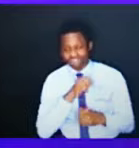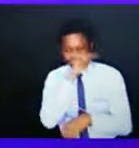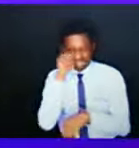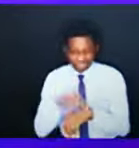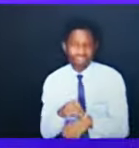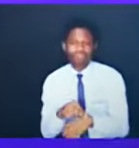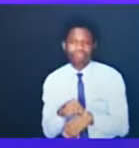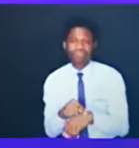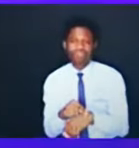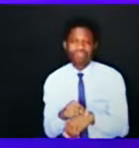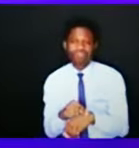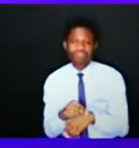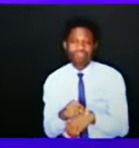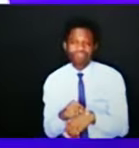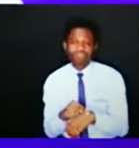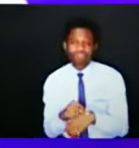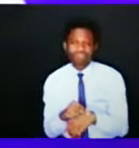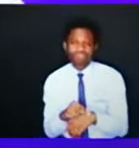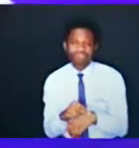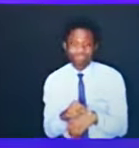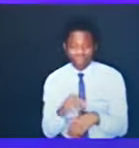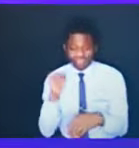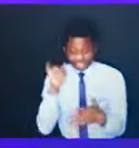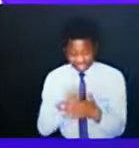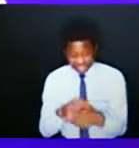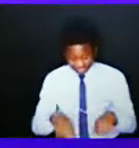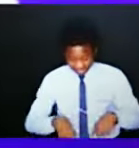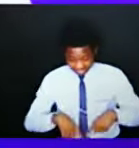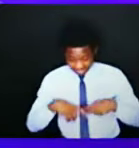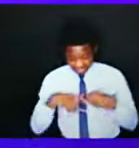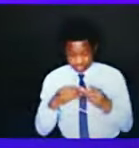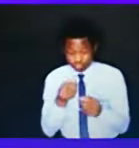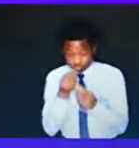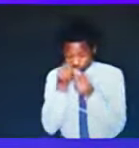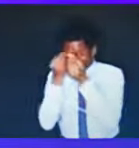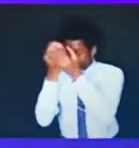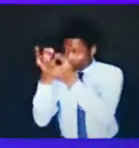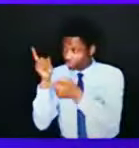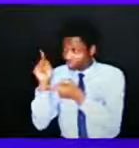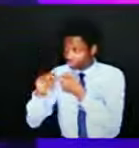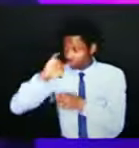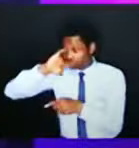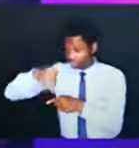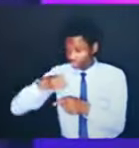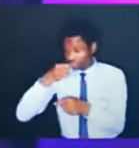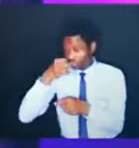nation that lives in obedience to the Jehovah God will be